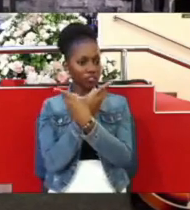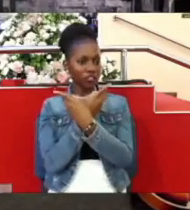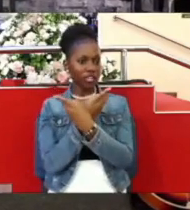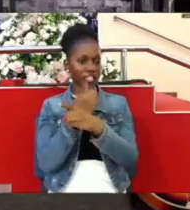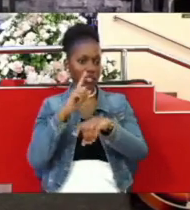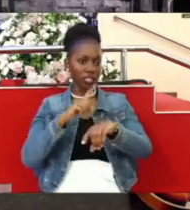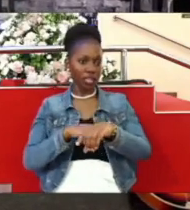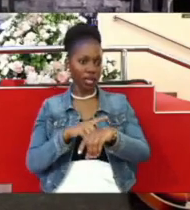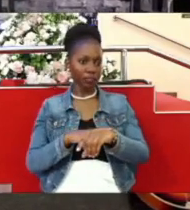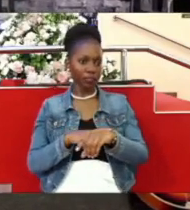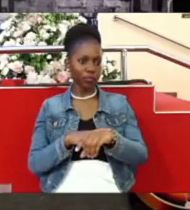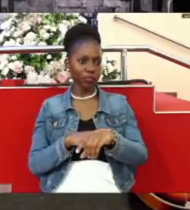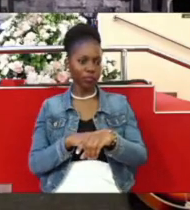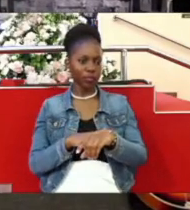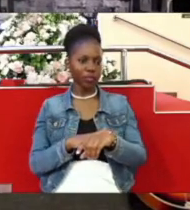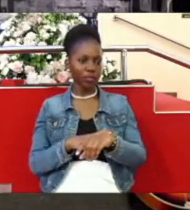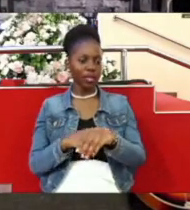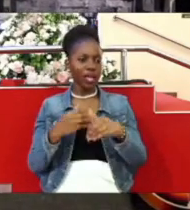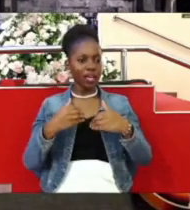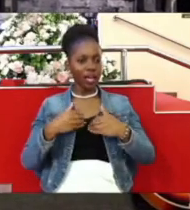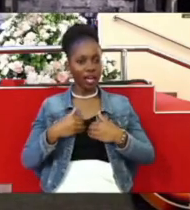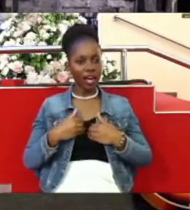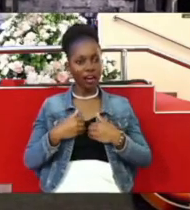And I have a well that I am digging.